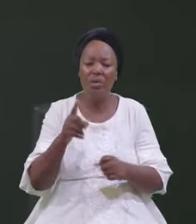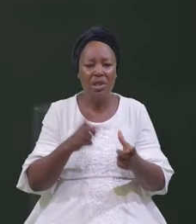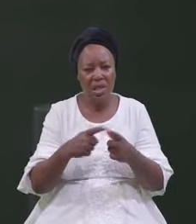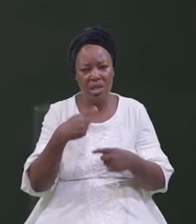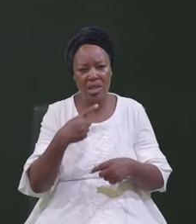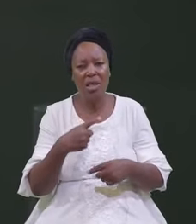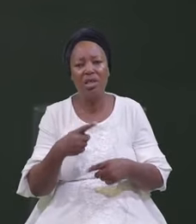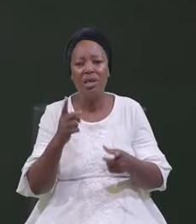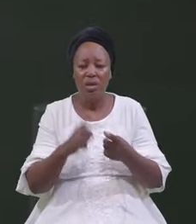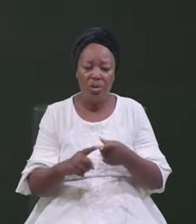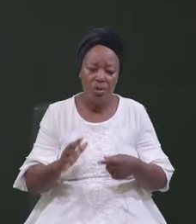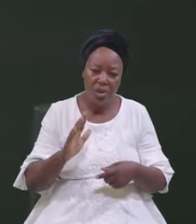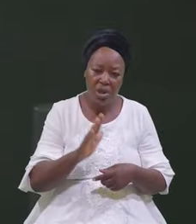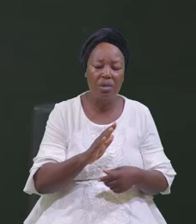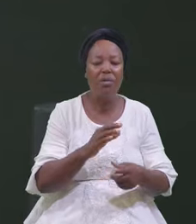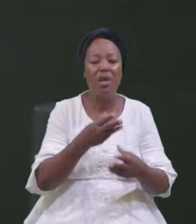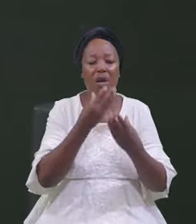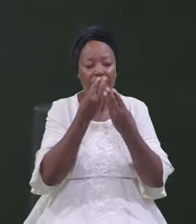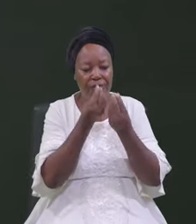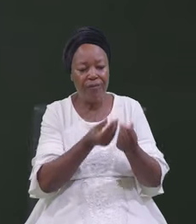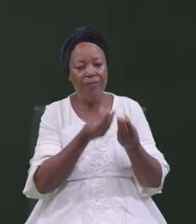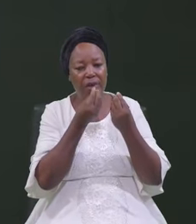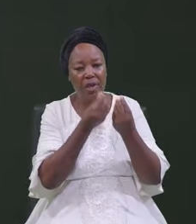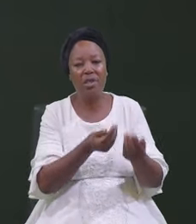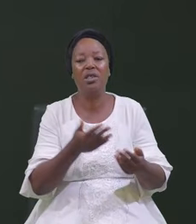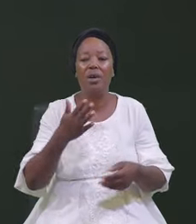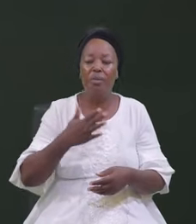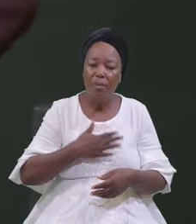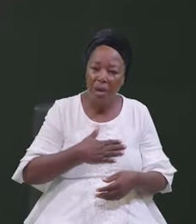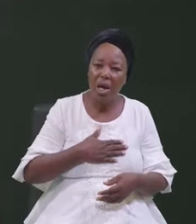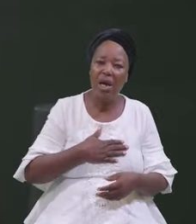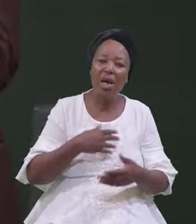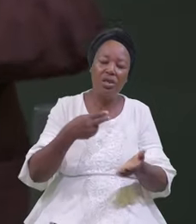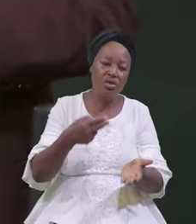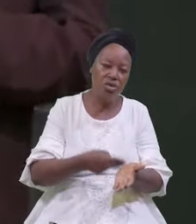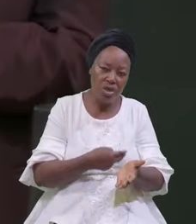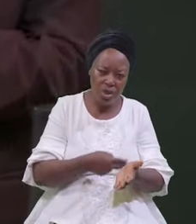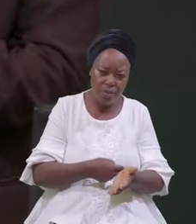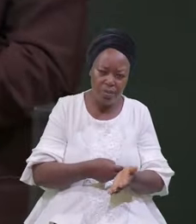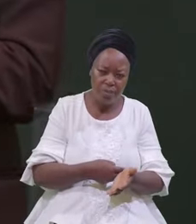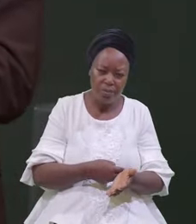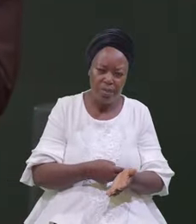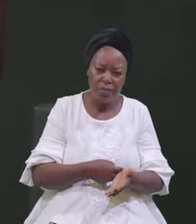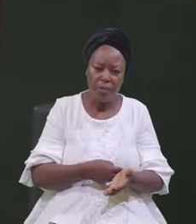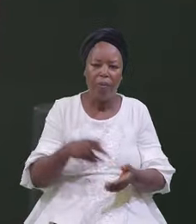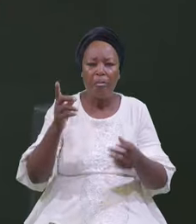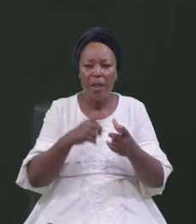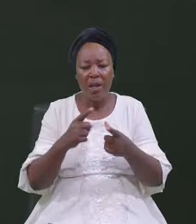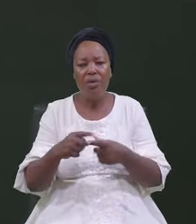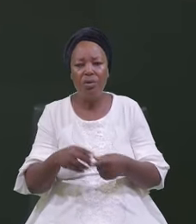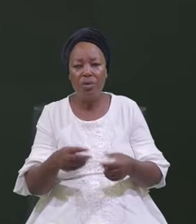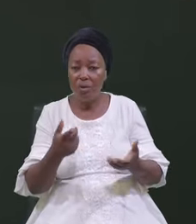unto him, feed my sheep. Do you have well with that? You feed the